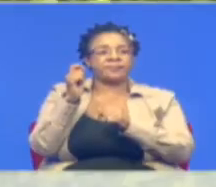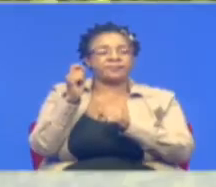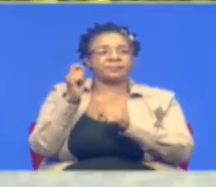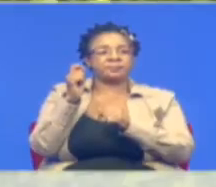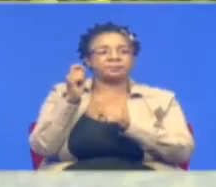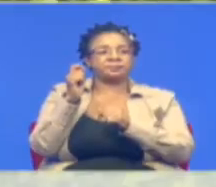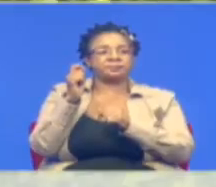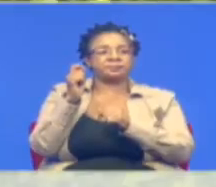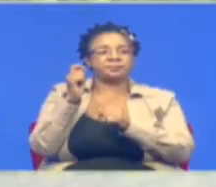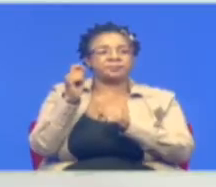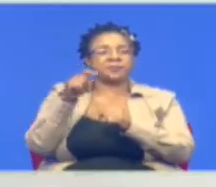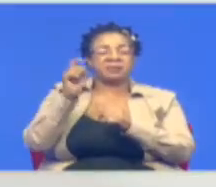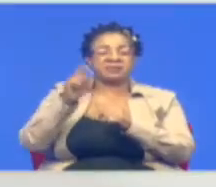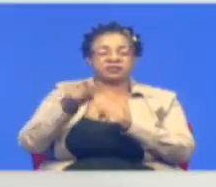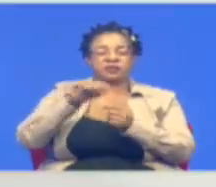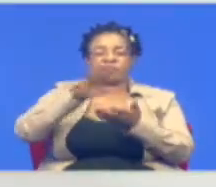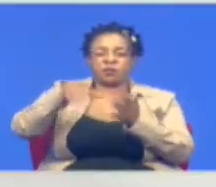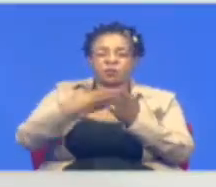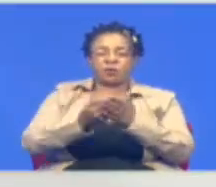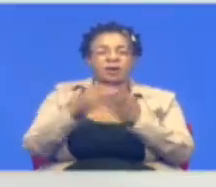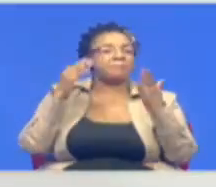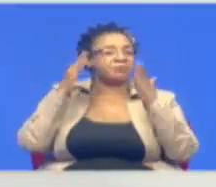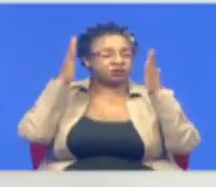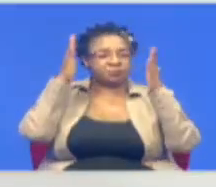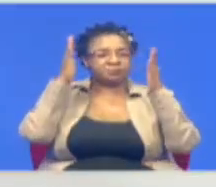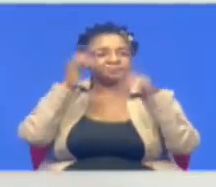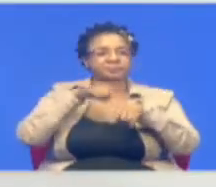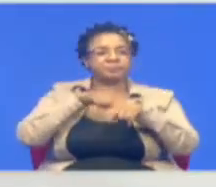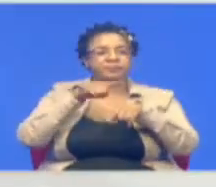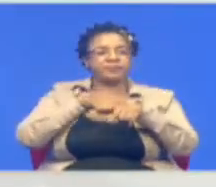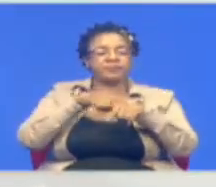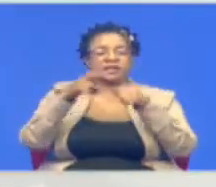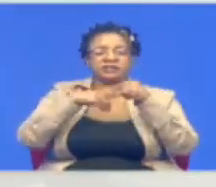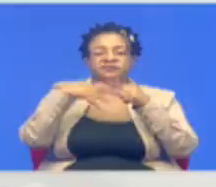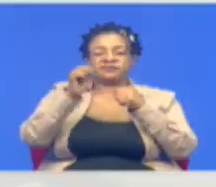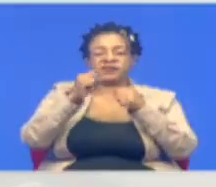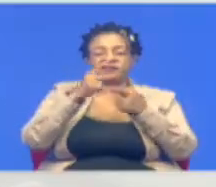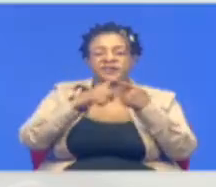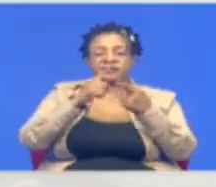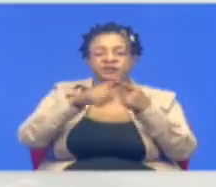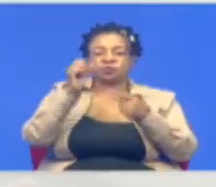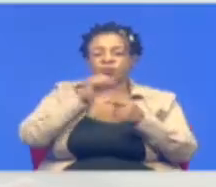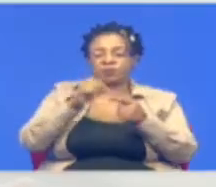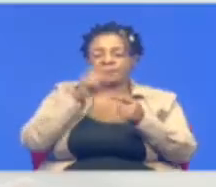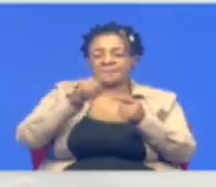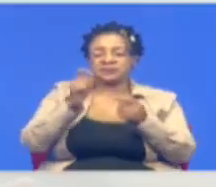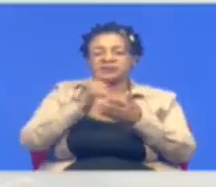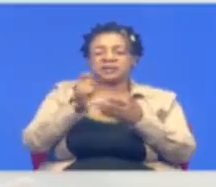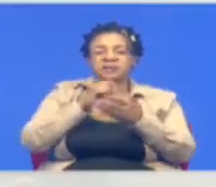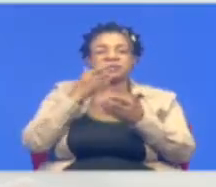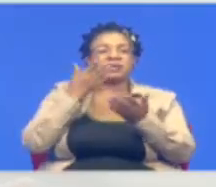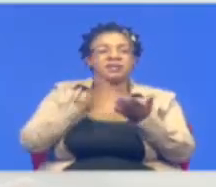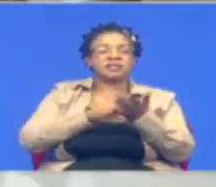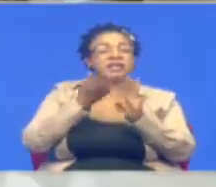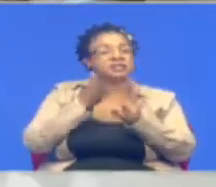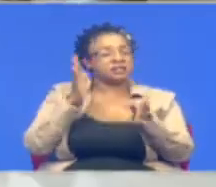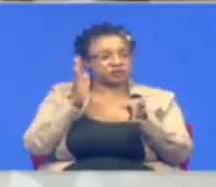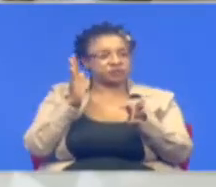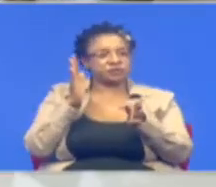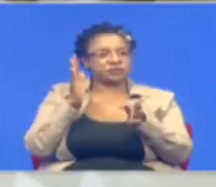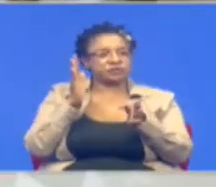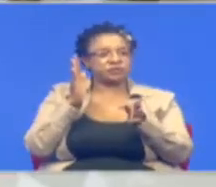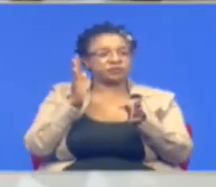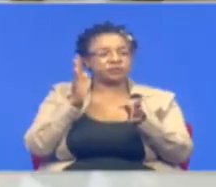It is mandatory for all bishops, when they reach 75 years, to write a letter of resignation to the